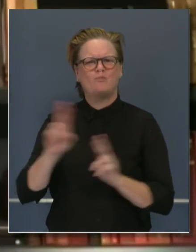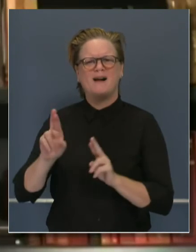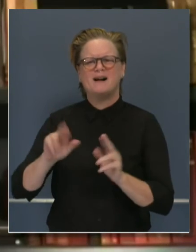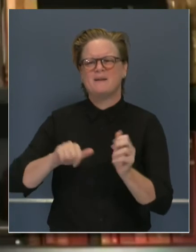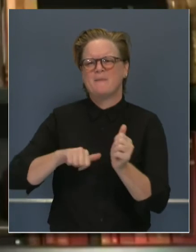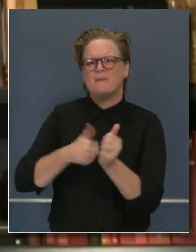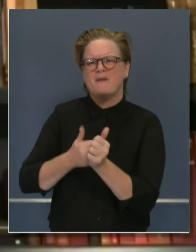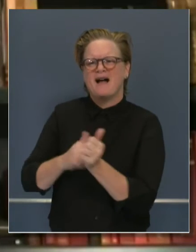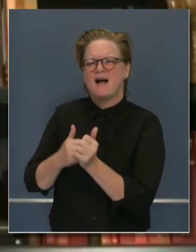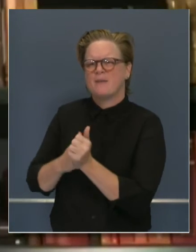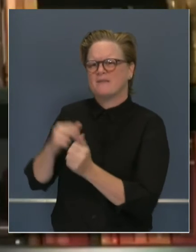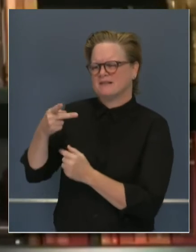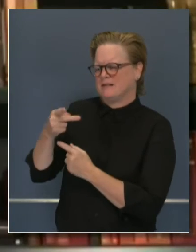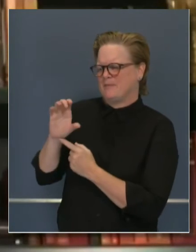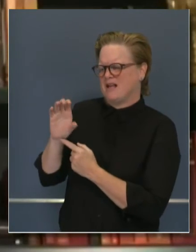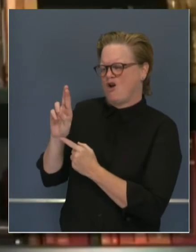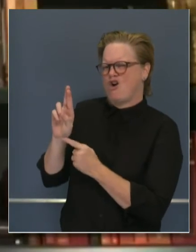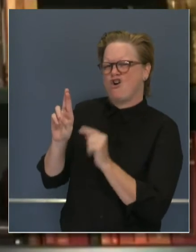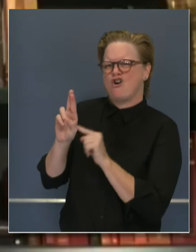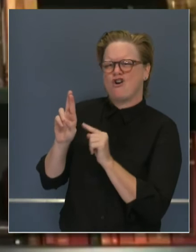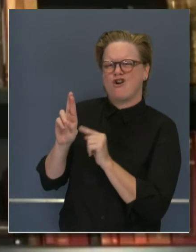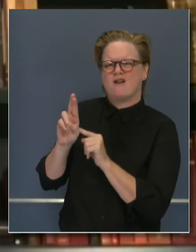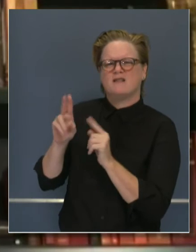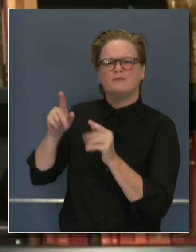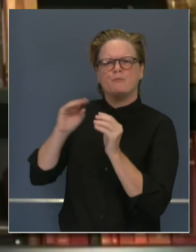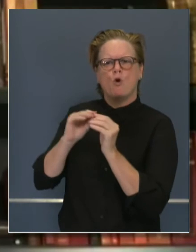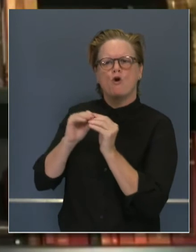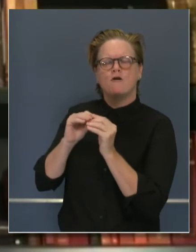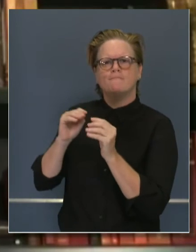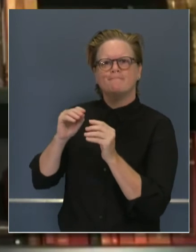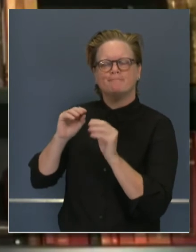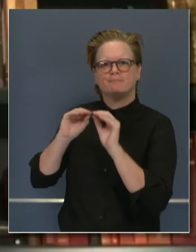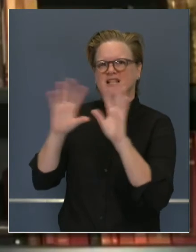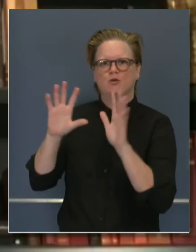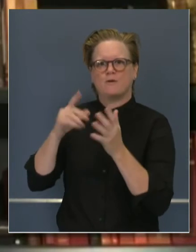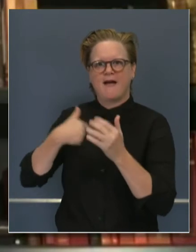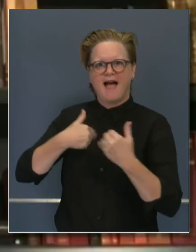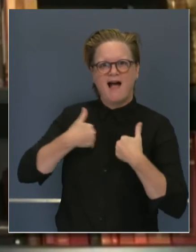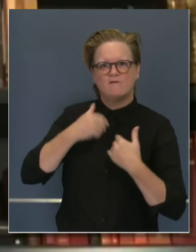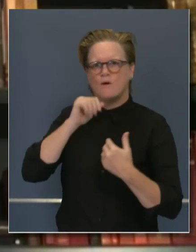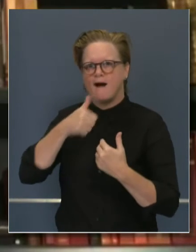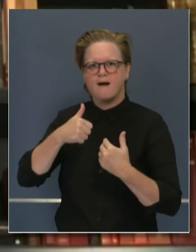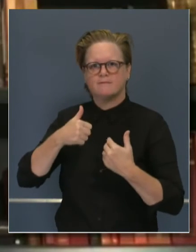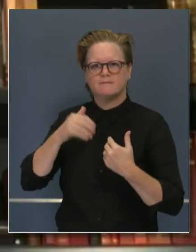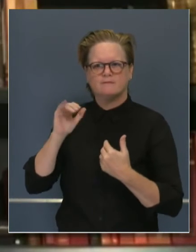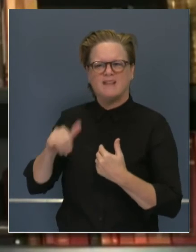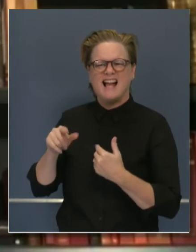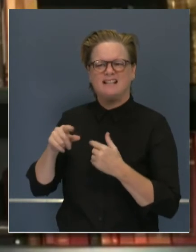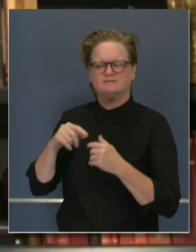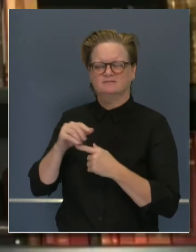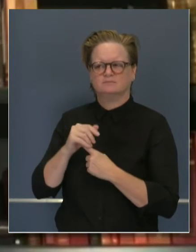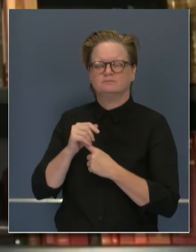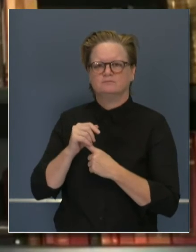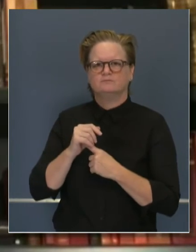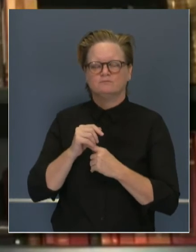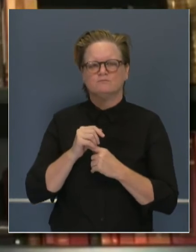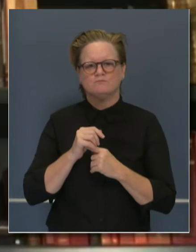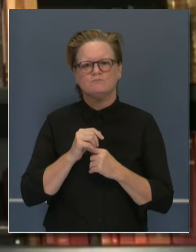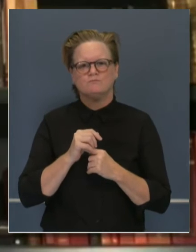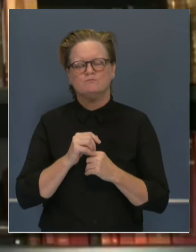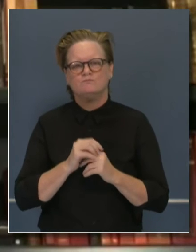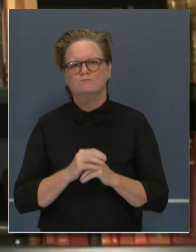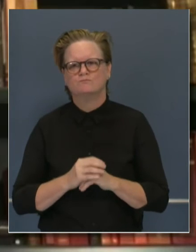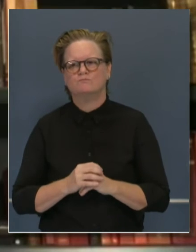are foundational PCR tests, the ones the entire family took yesterday, and PCR test was what I took previous